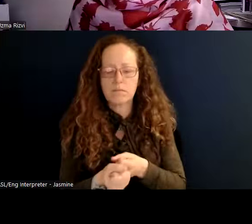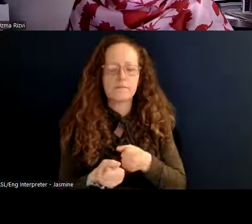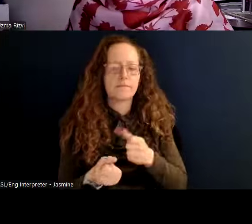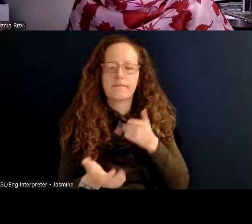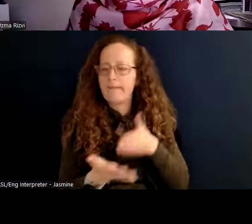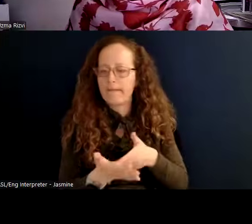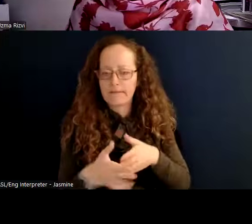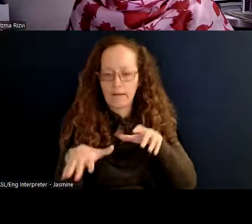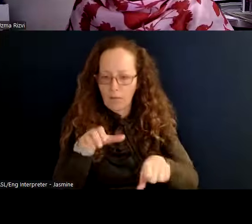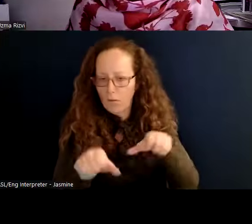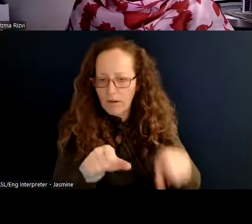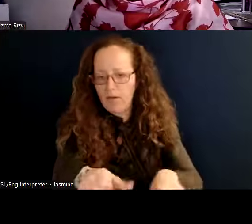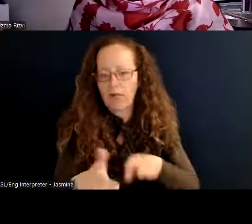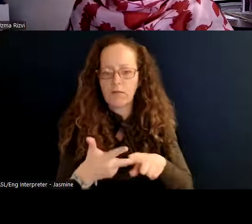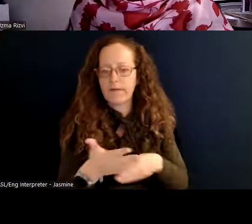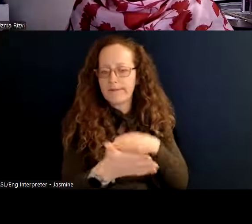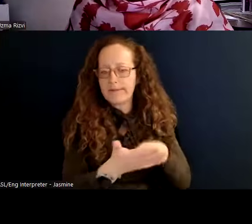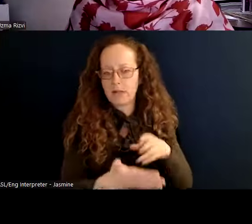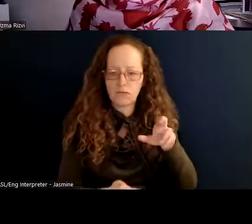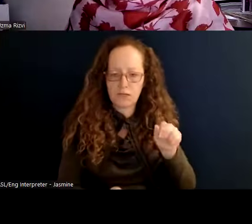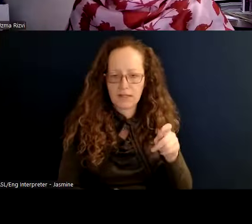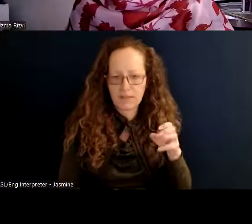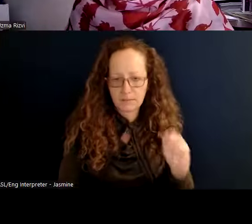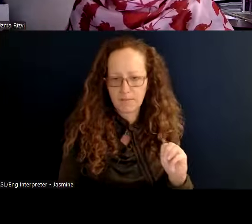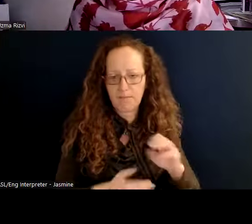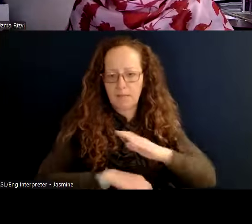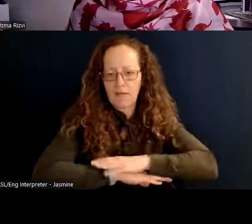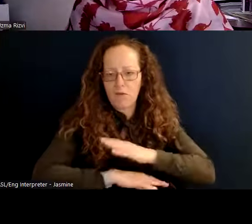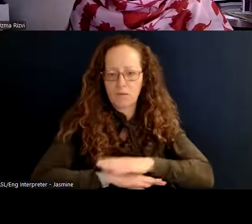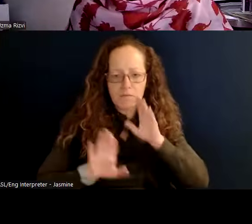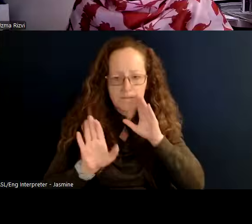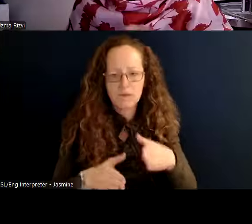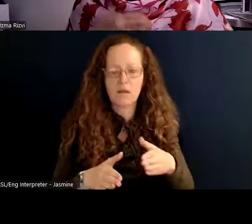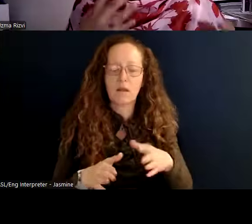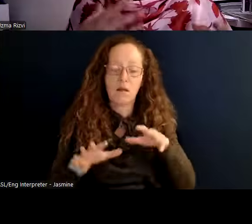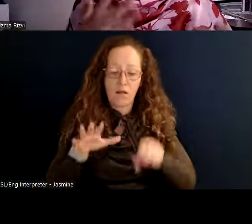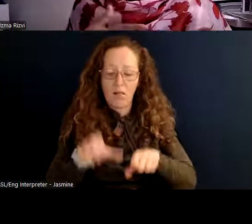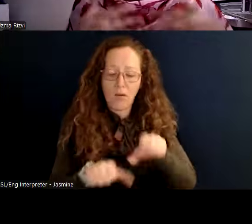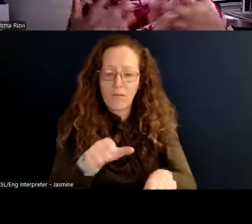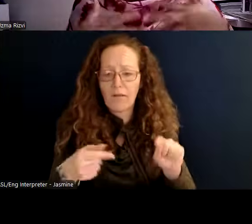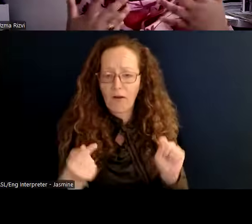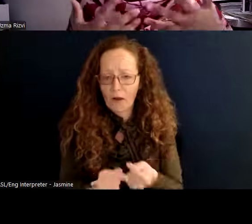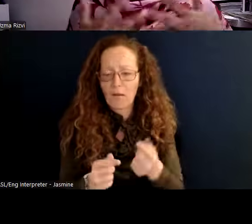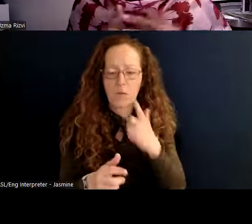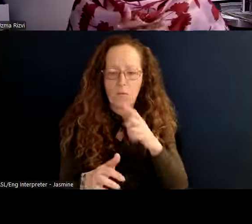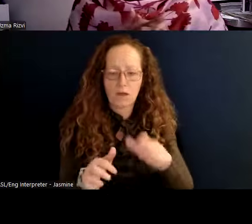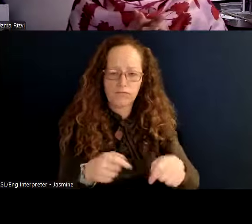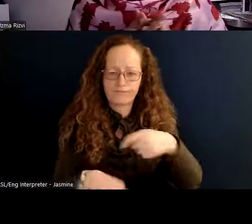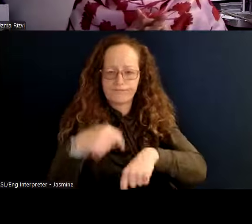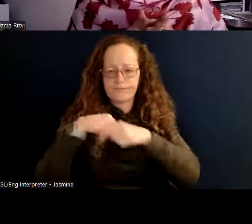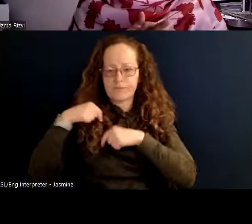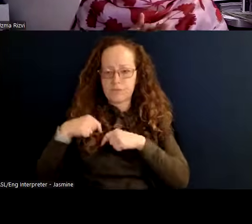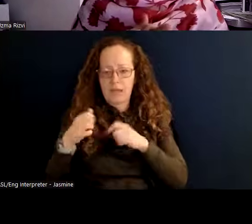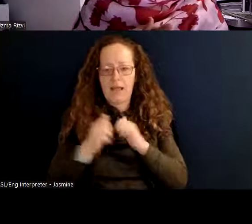on undoing colonial harm through generative rather than extractive work, and specifically around